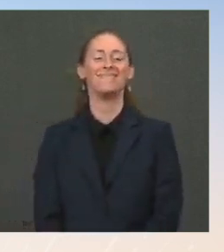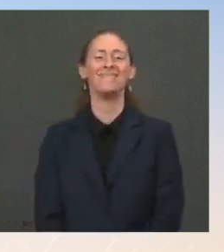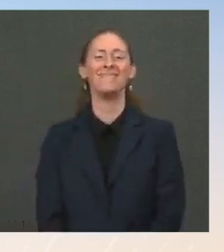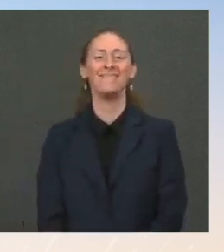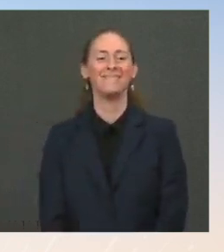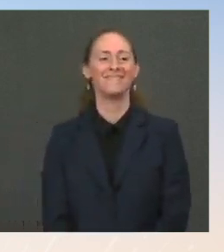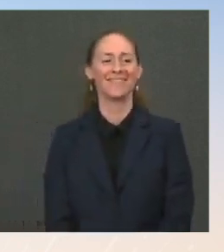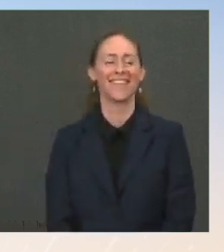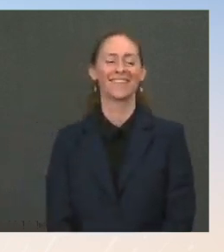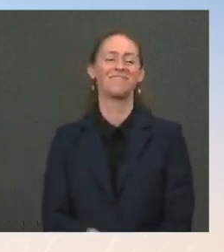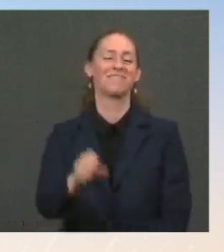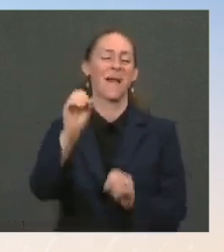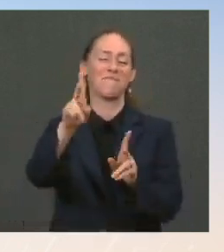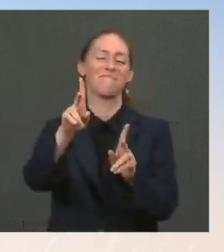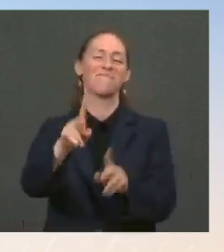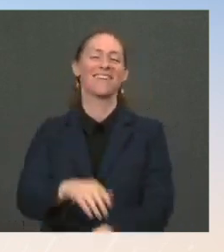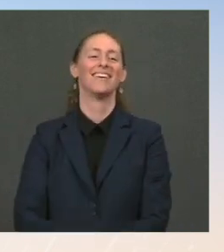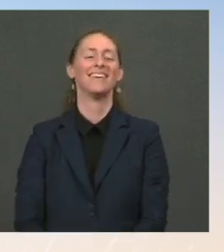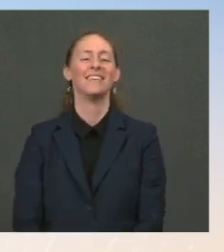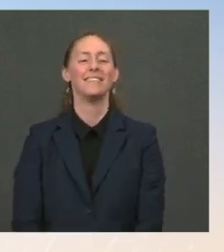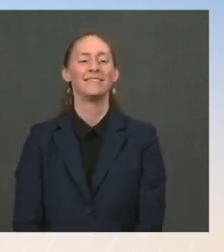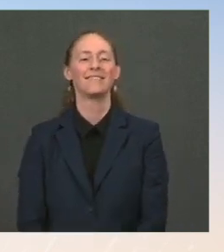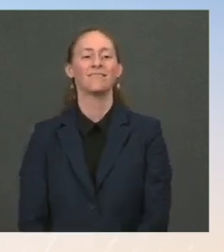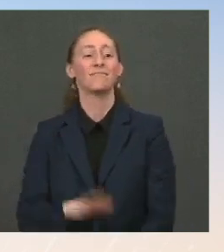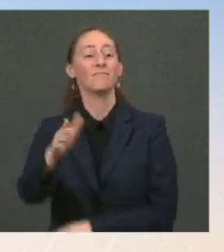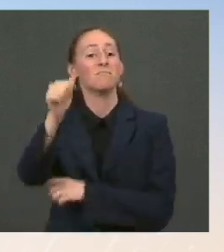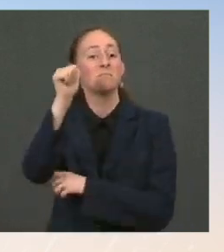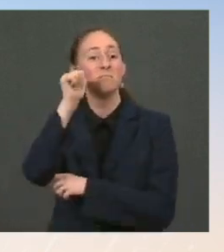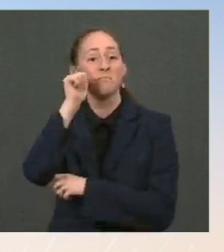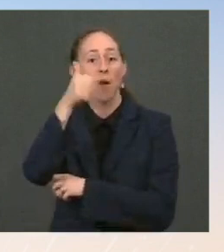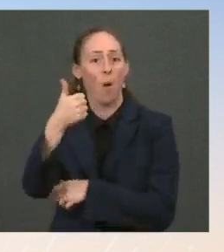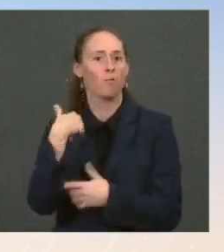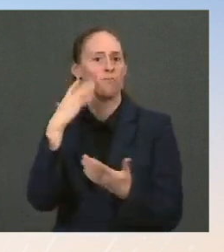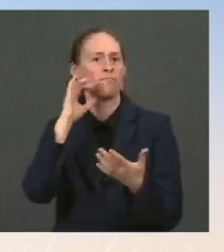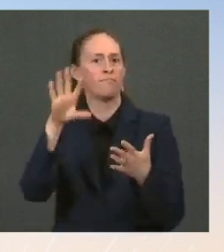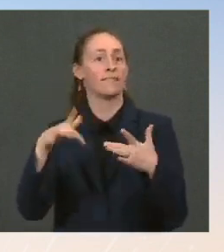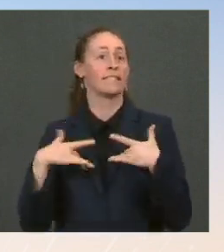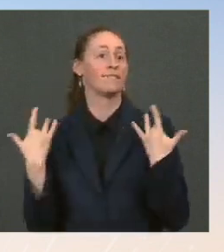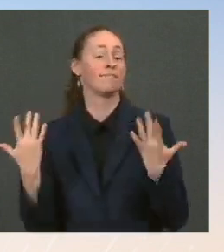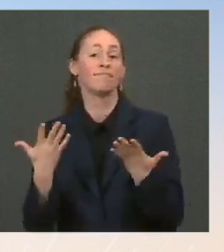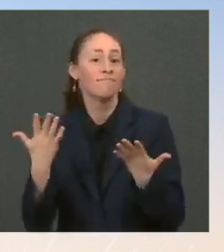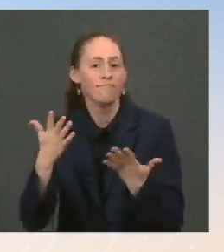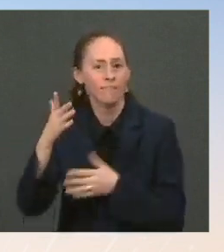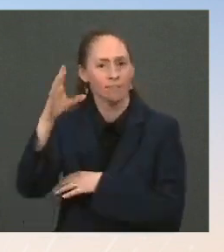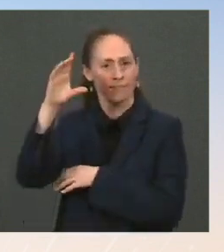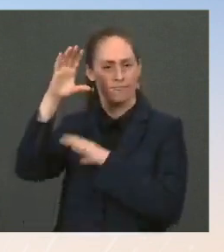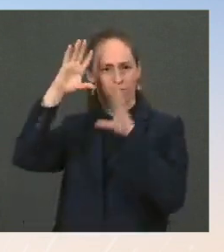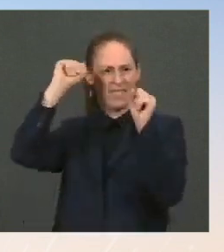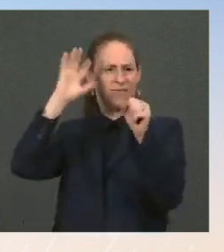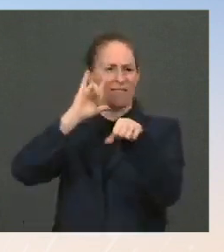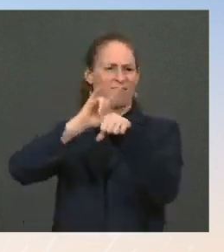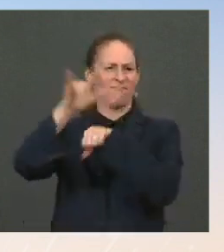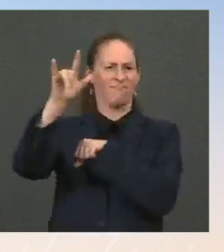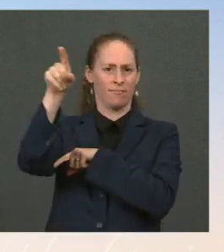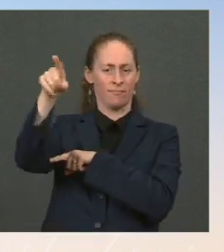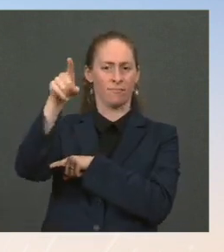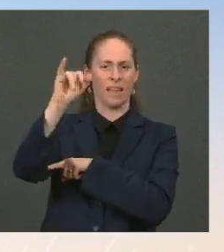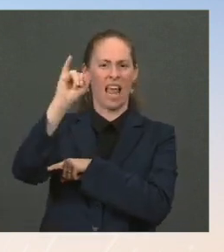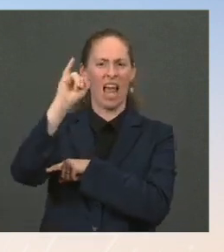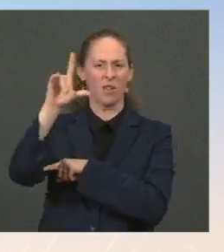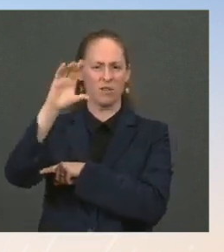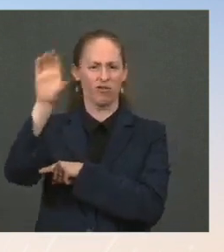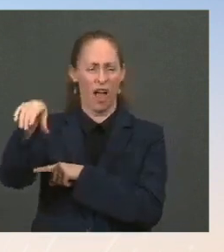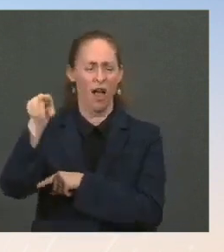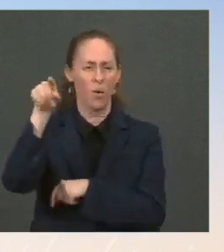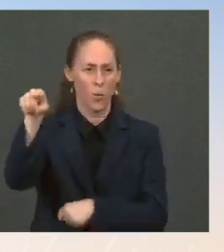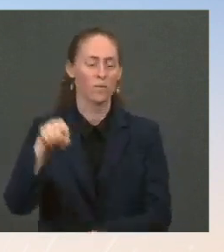Okay. Tomorrow, just one item for all of you at the top. Tomorrow, the president will travel to Elk Grove Village, Illinois, a trip he had planned to do